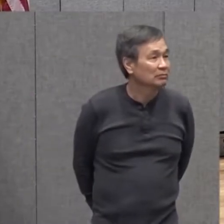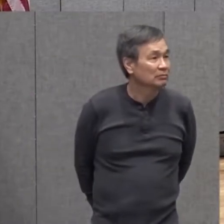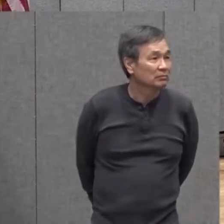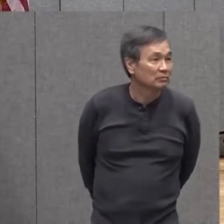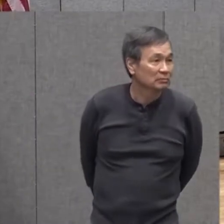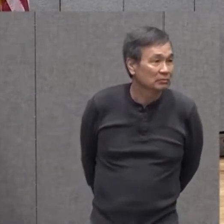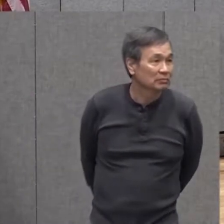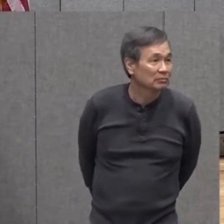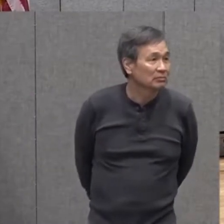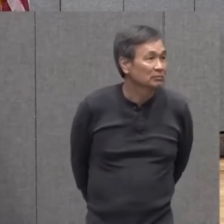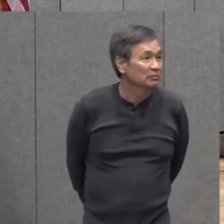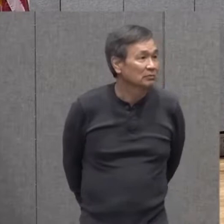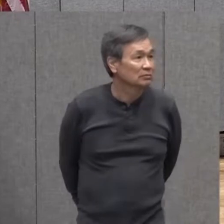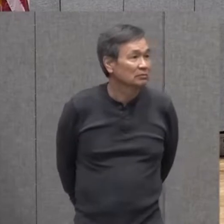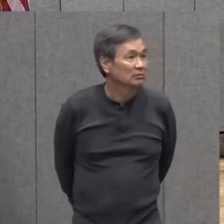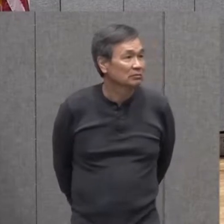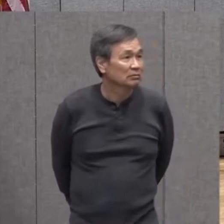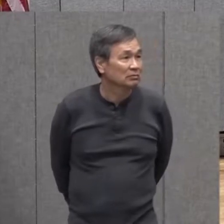Anderson.